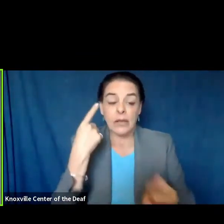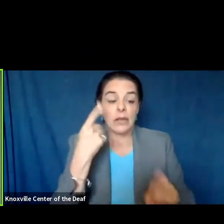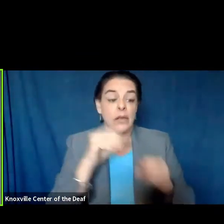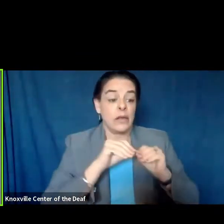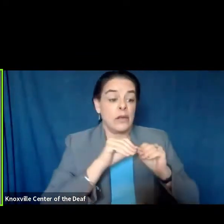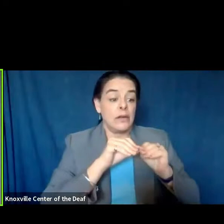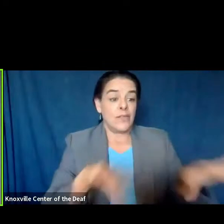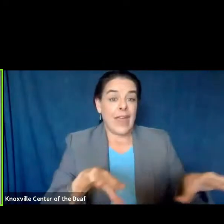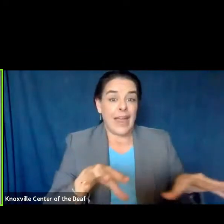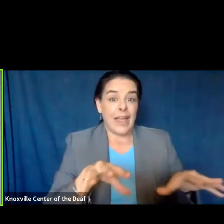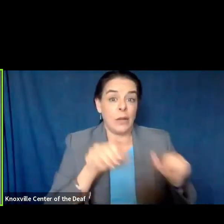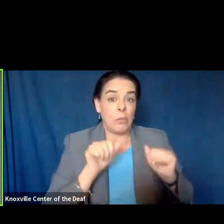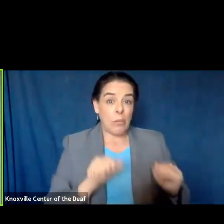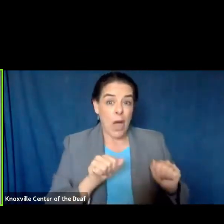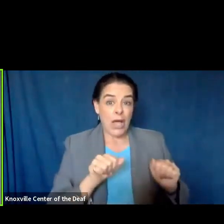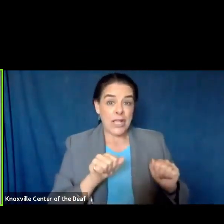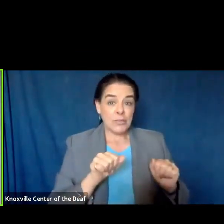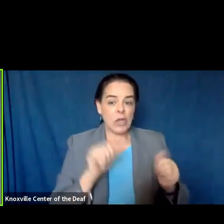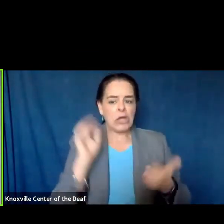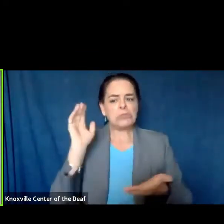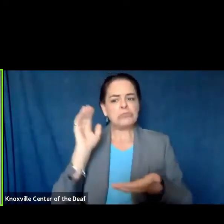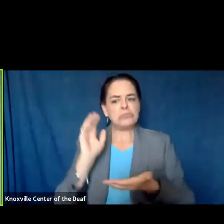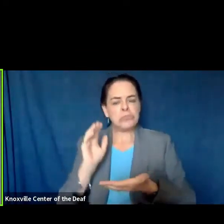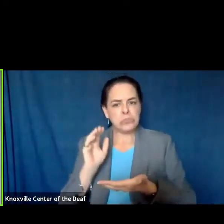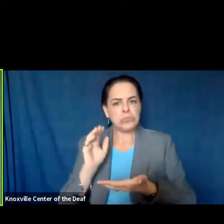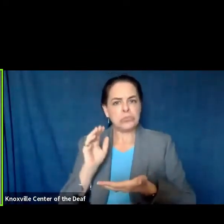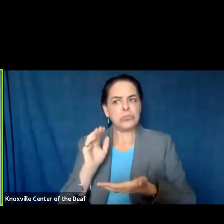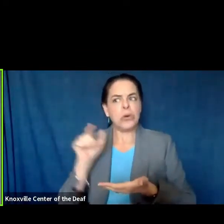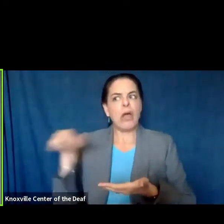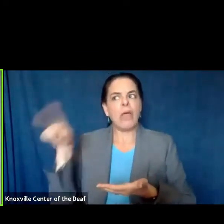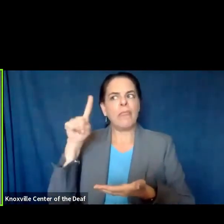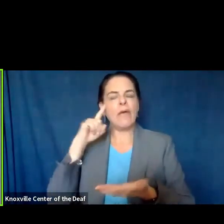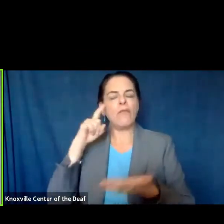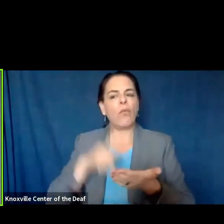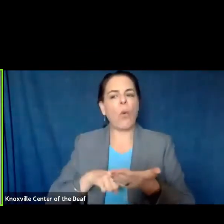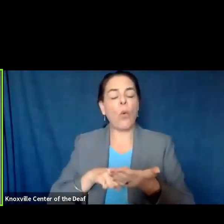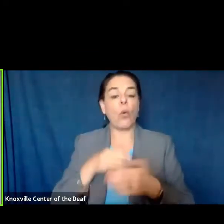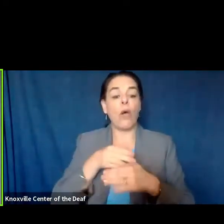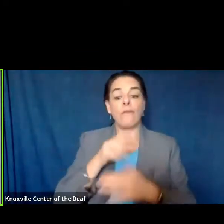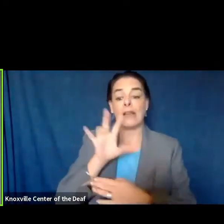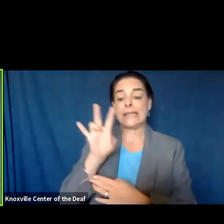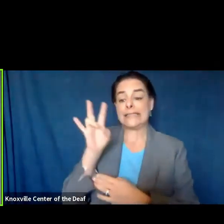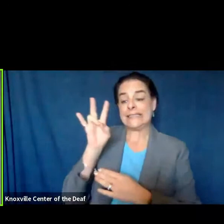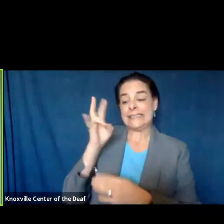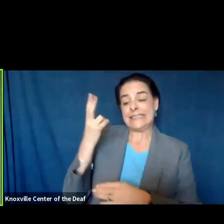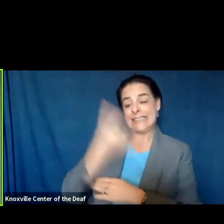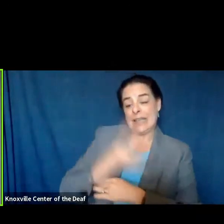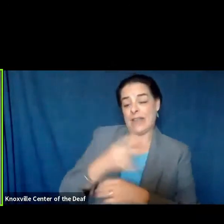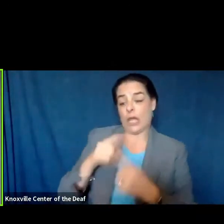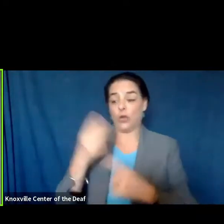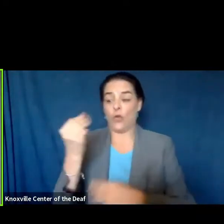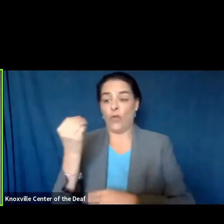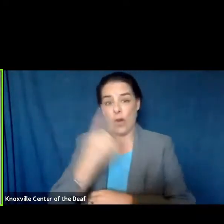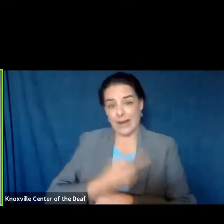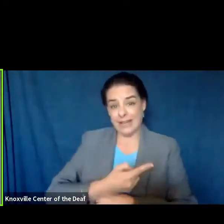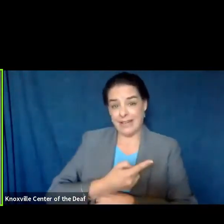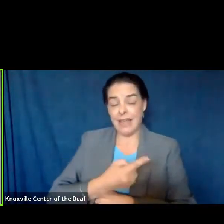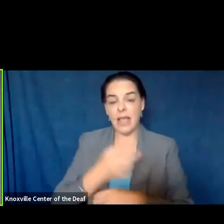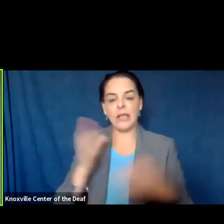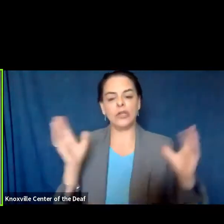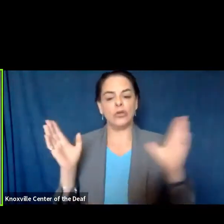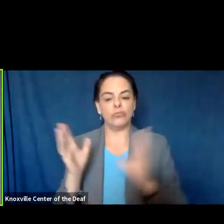decreases enough from data that they've been able to gather after 7 or 10 days that the benefits of shortening quarantine by